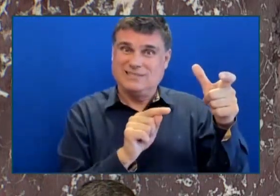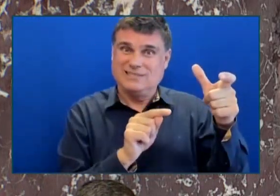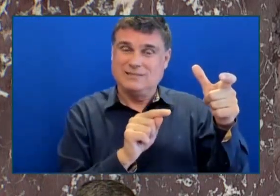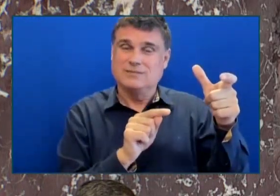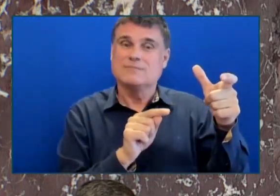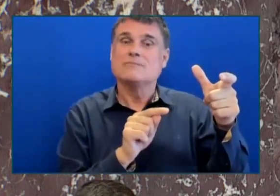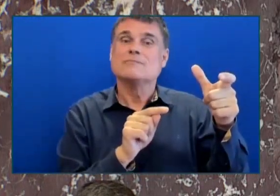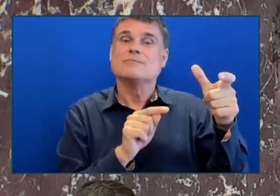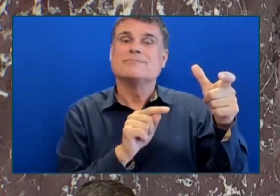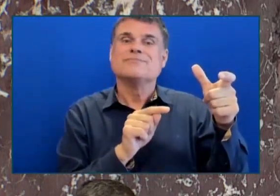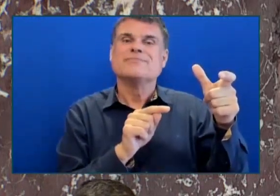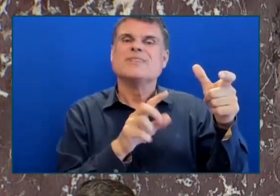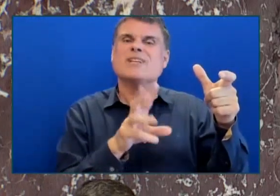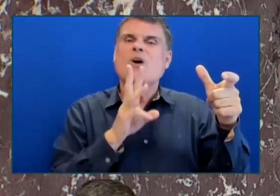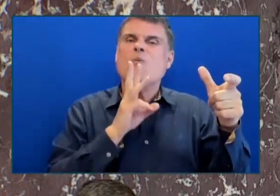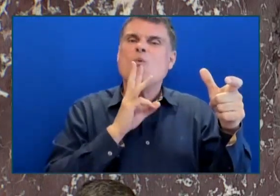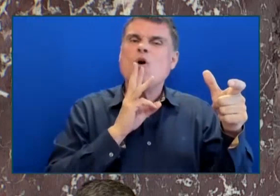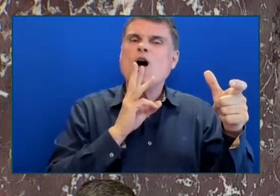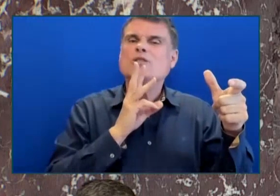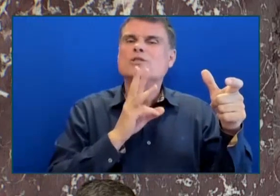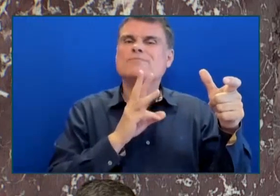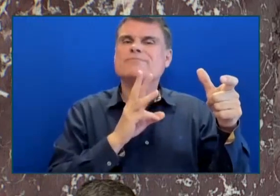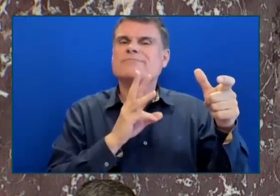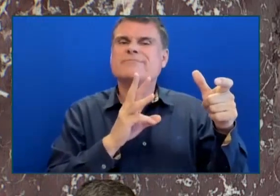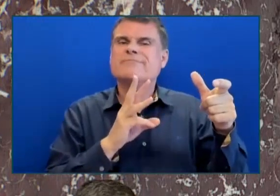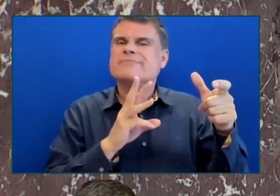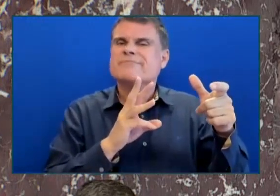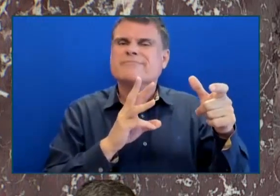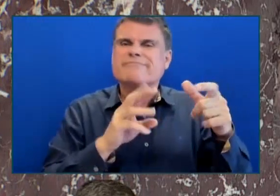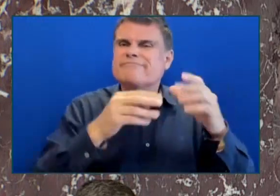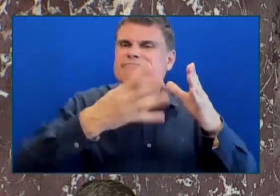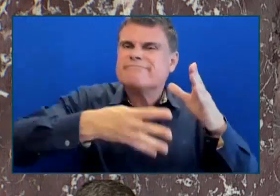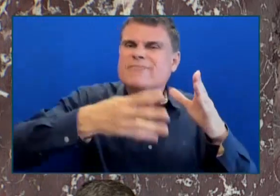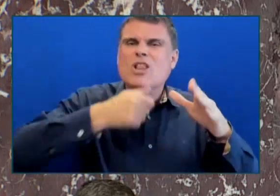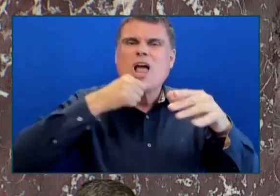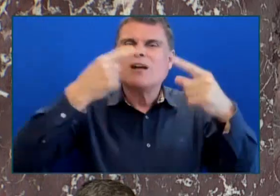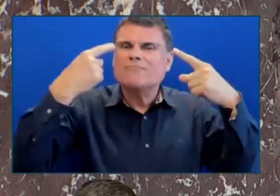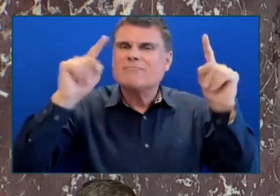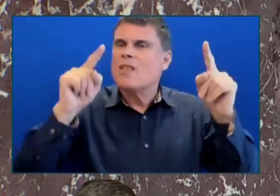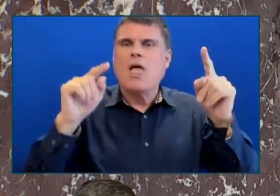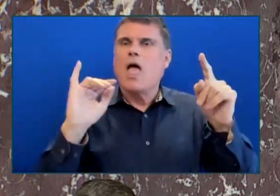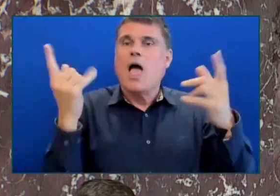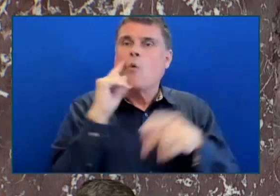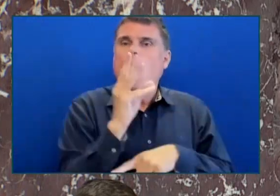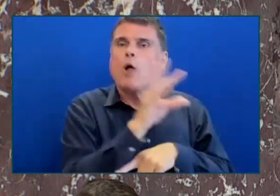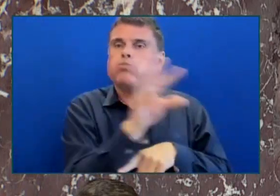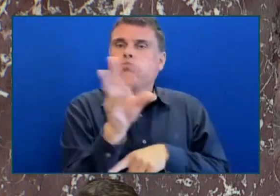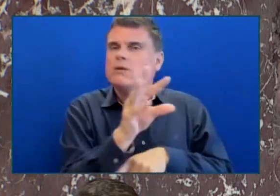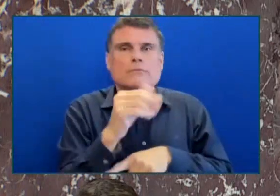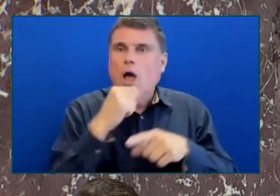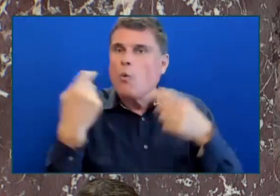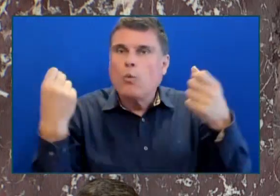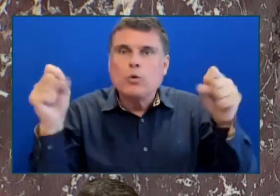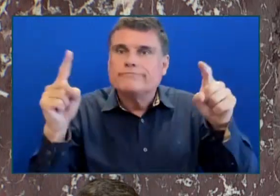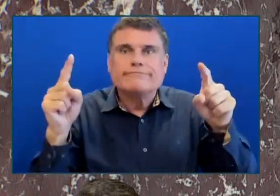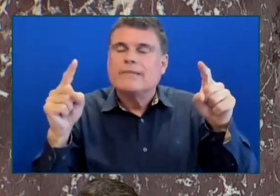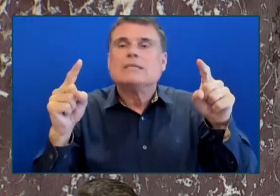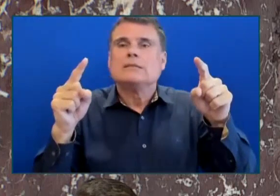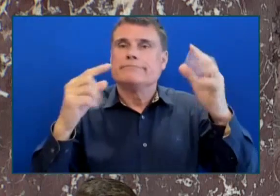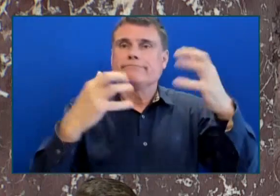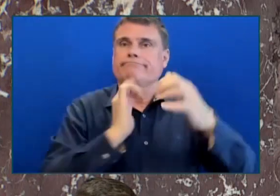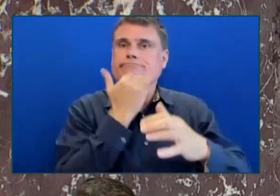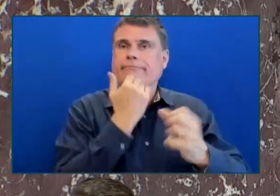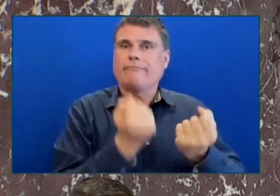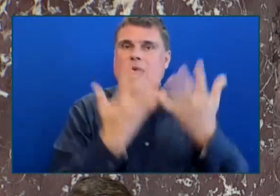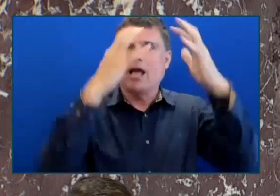2 lives. But nothing but evasion from this Premier and this government. After numerous concealed reports and cover-ups, why